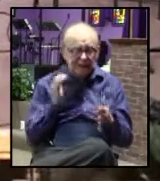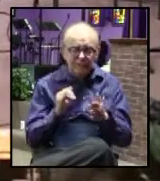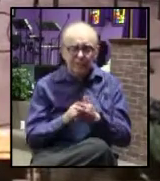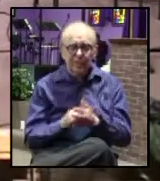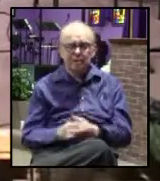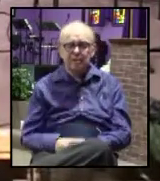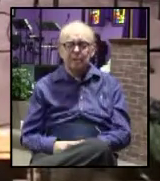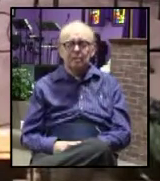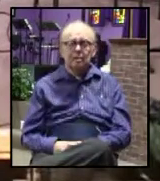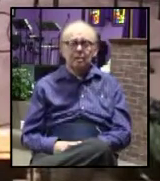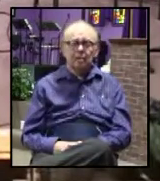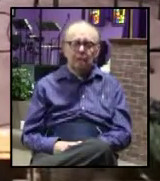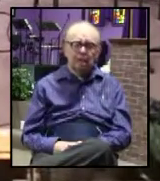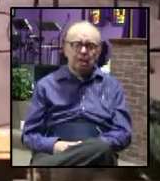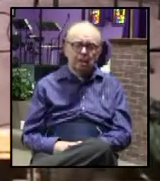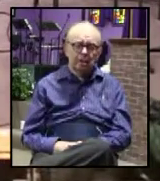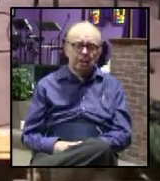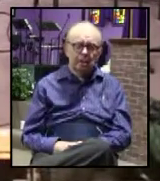that.